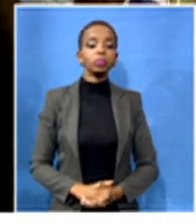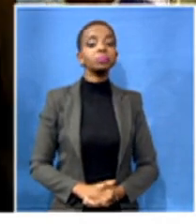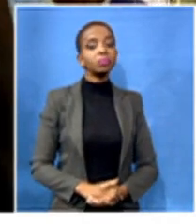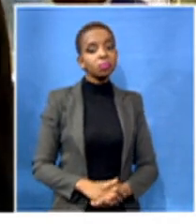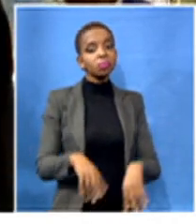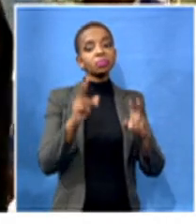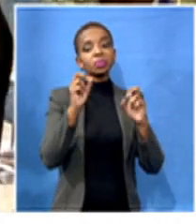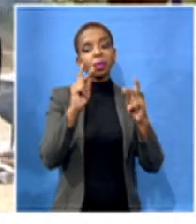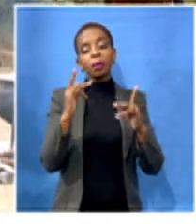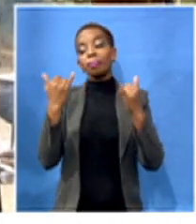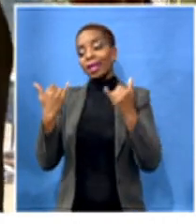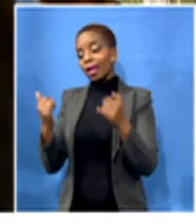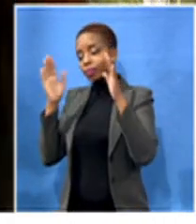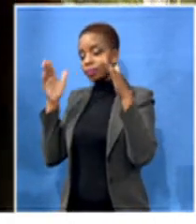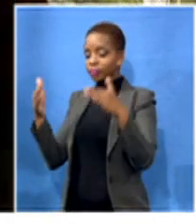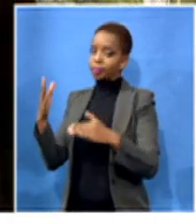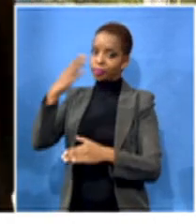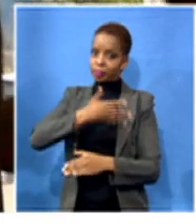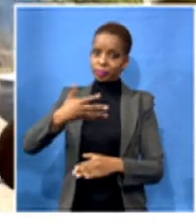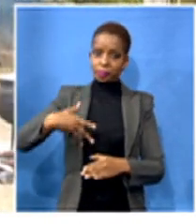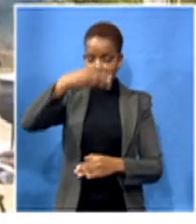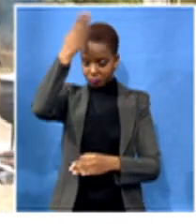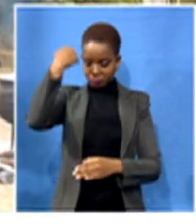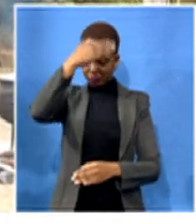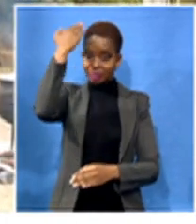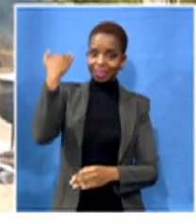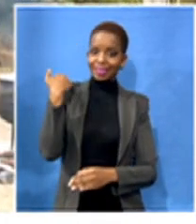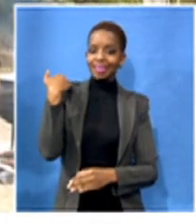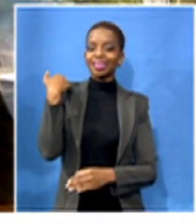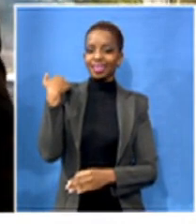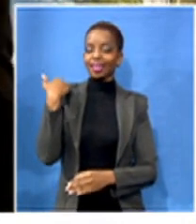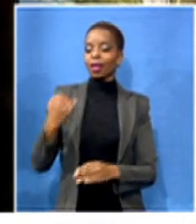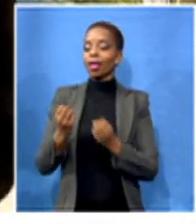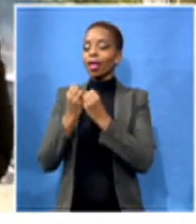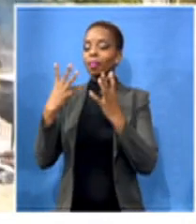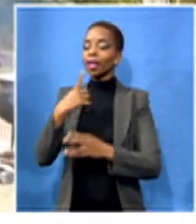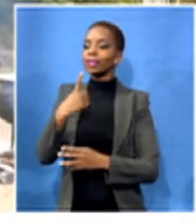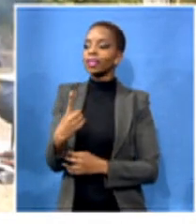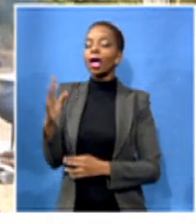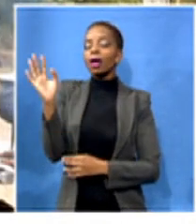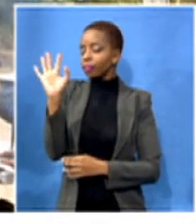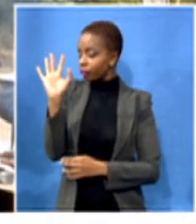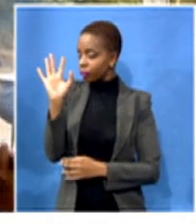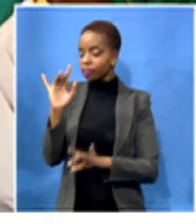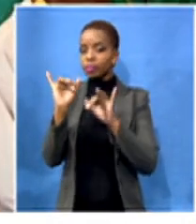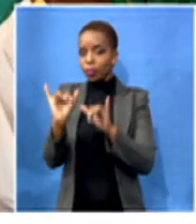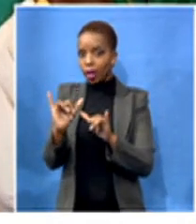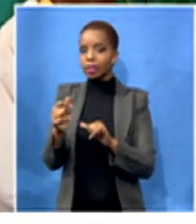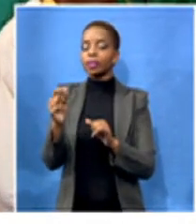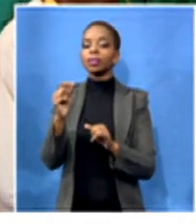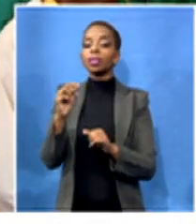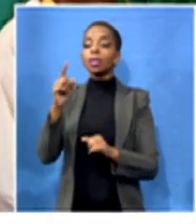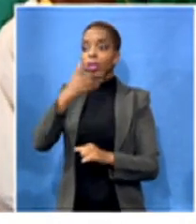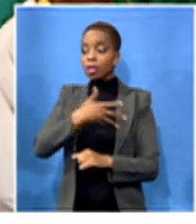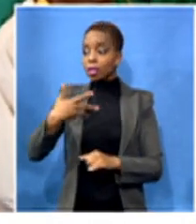Minister Nkosazana Dlamini-Zuma, and many are actually saying, no, hang on, everybody. Let's wait to hear from Minister Dlamini-Zuma about